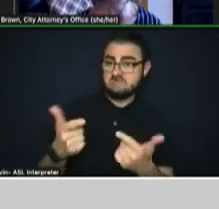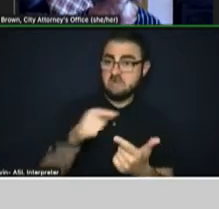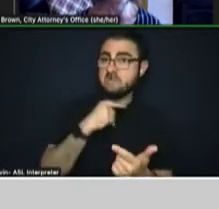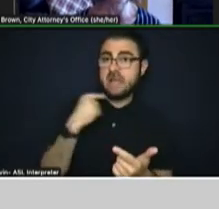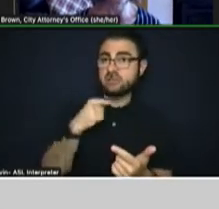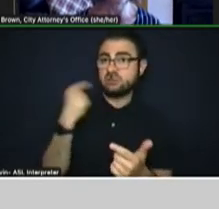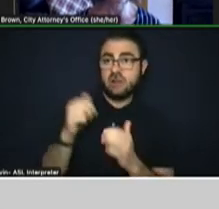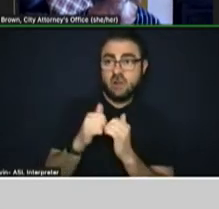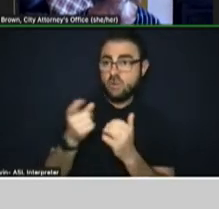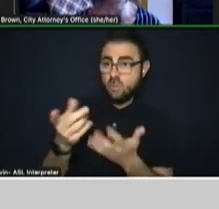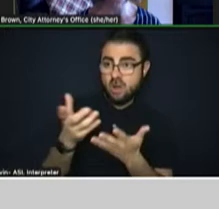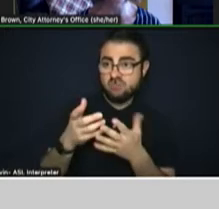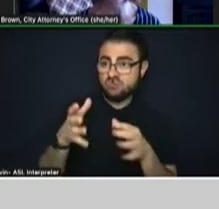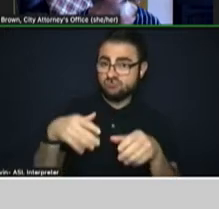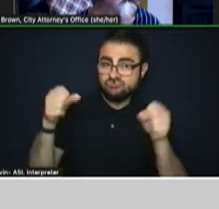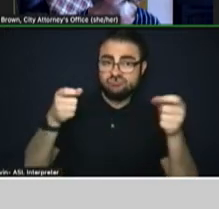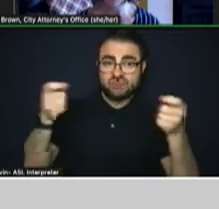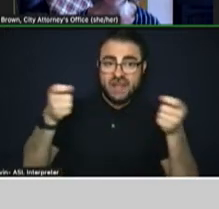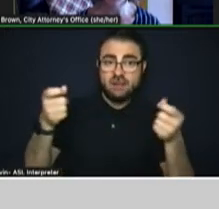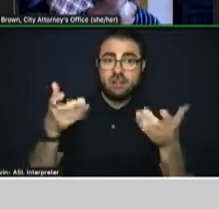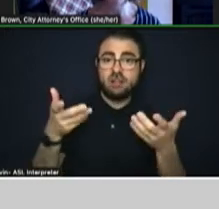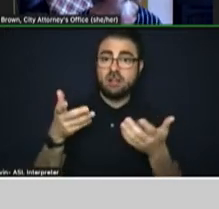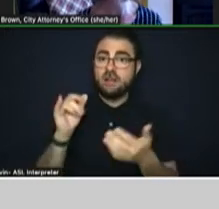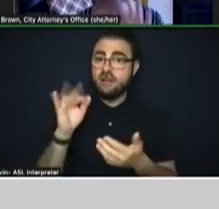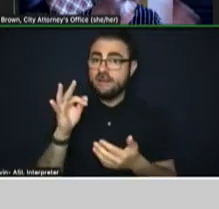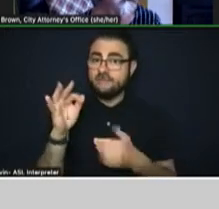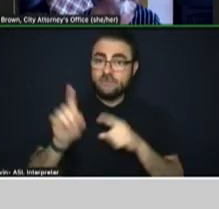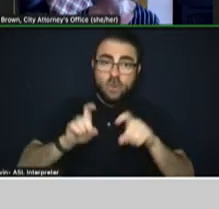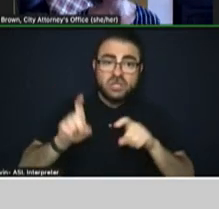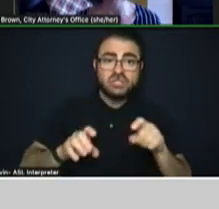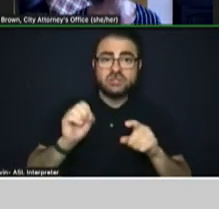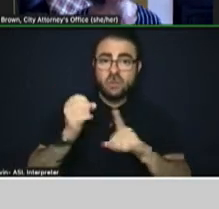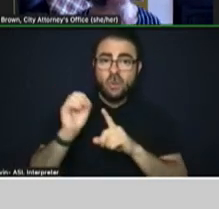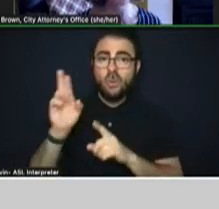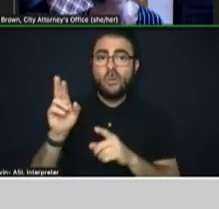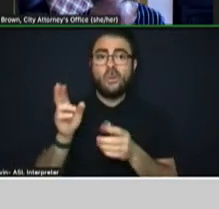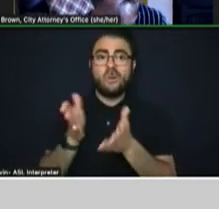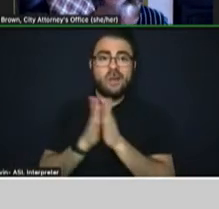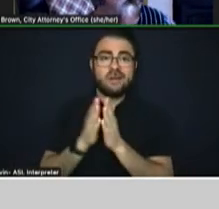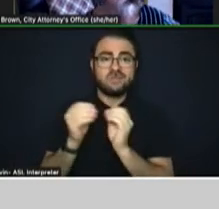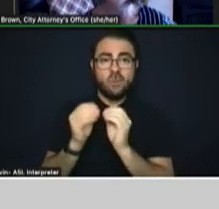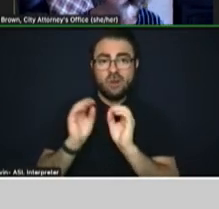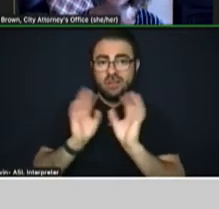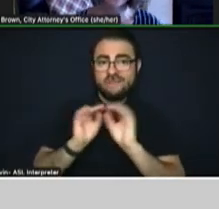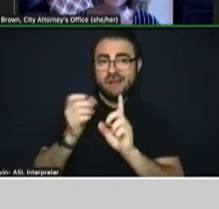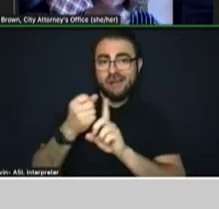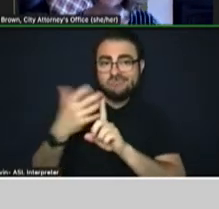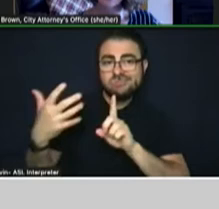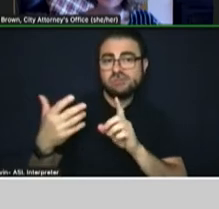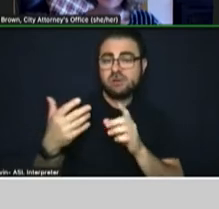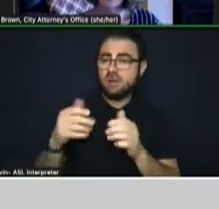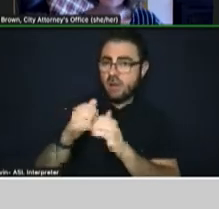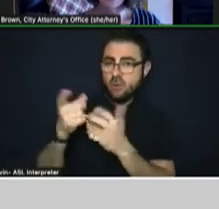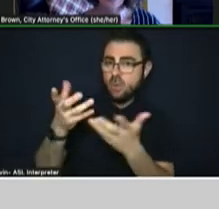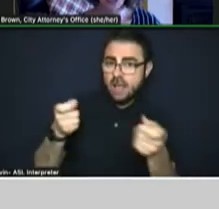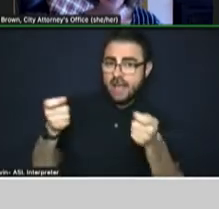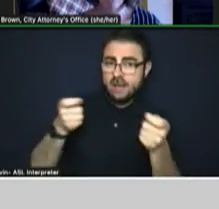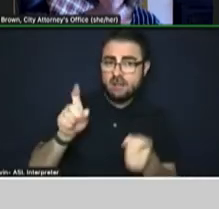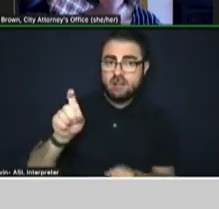handle it. If somebody has a question or doesn't understand something and wants me to expand on that, I will defer to you on how you want to handle that.